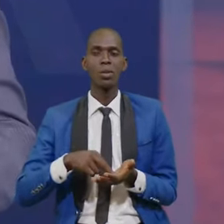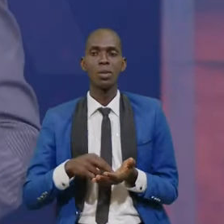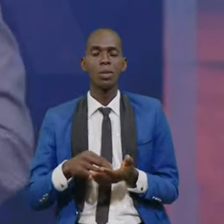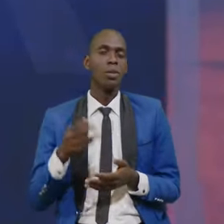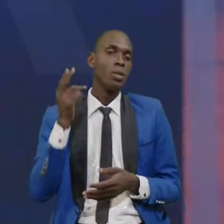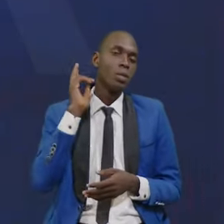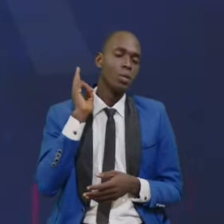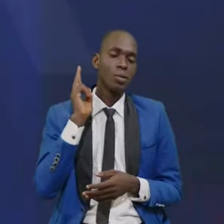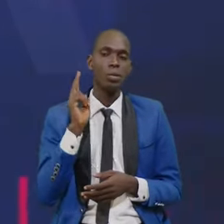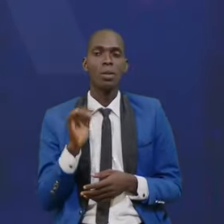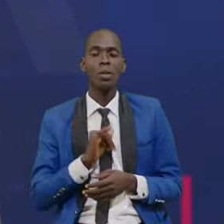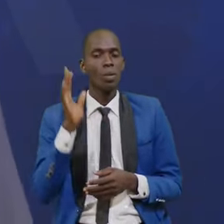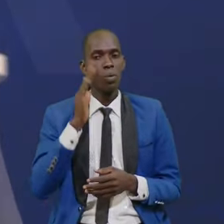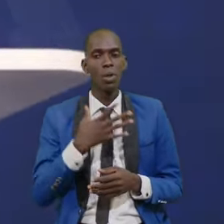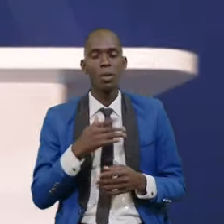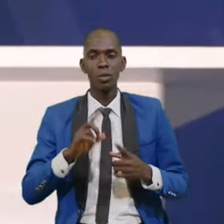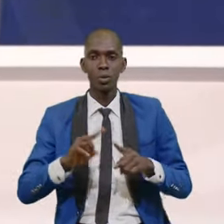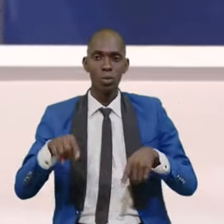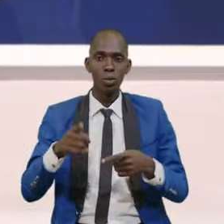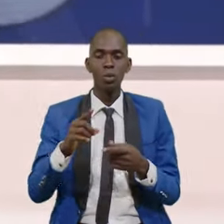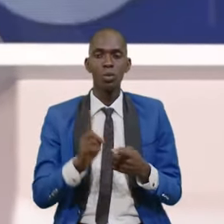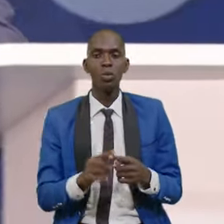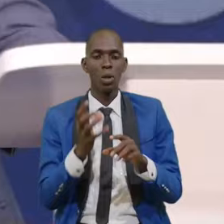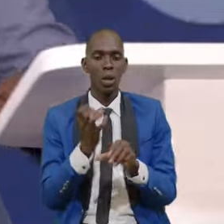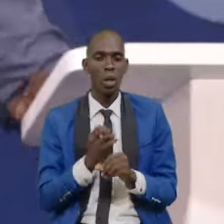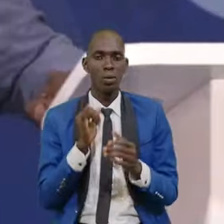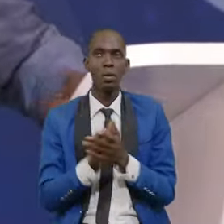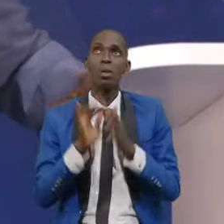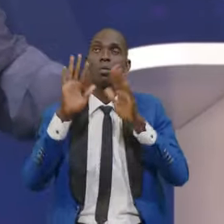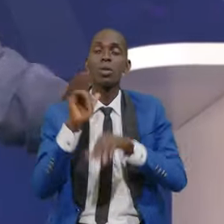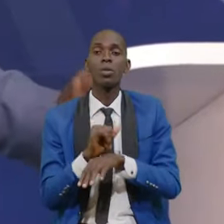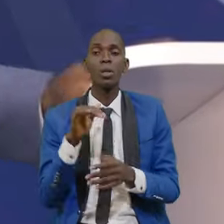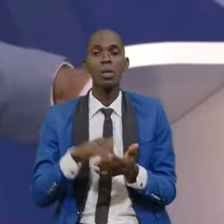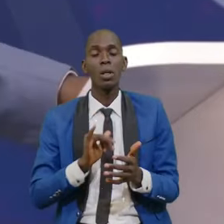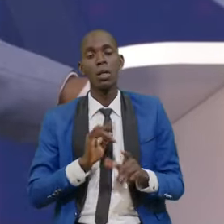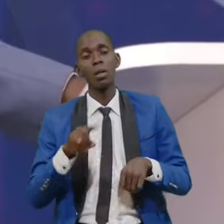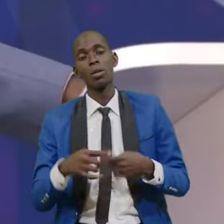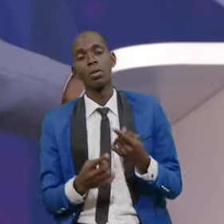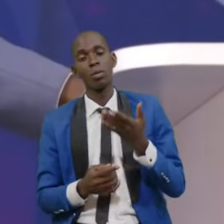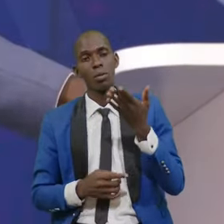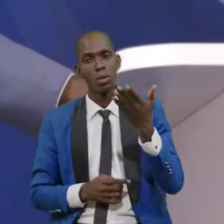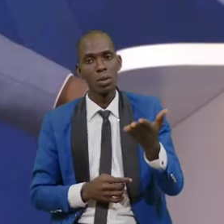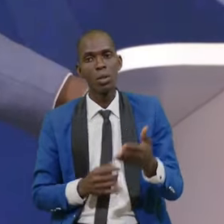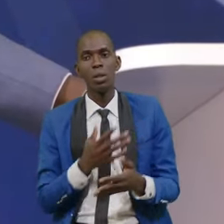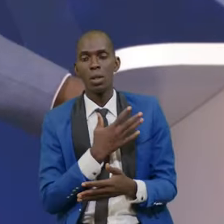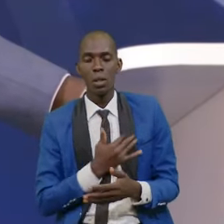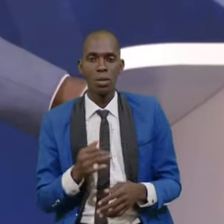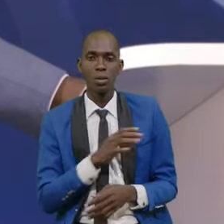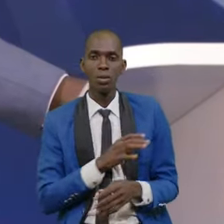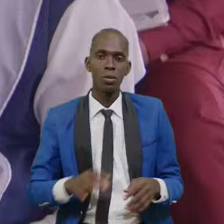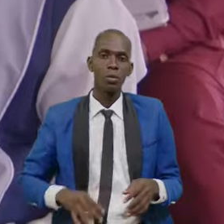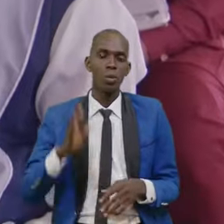go and have that miracle again. I get up and I get there and Christ will be